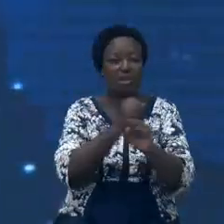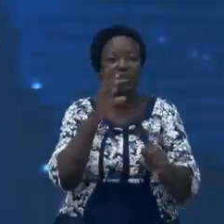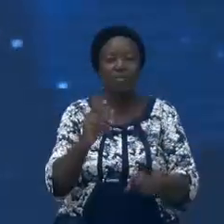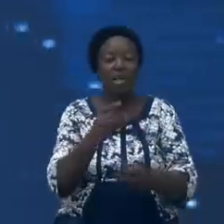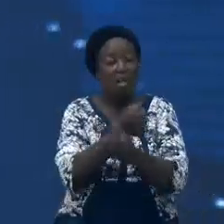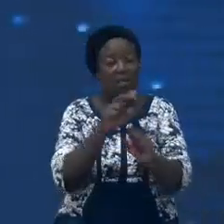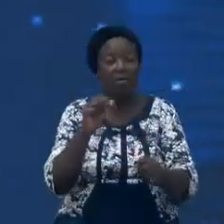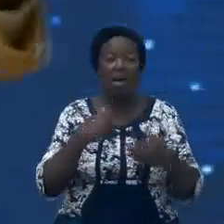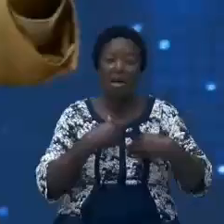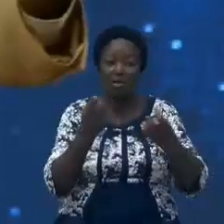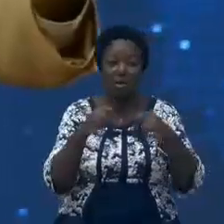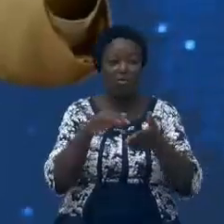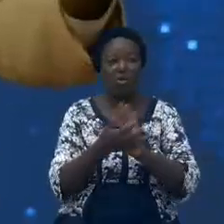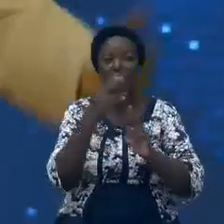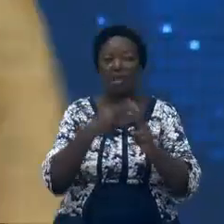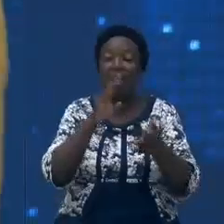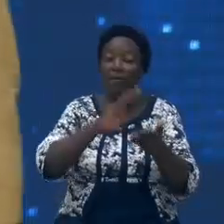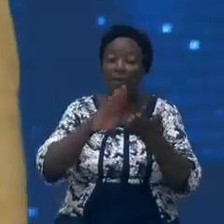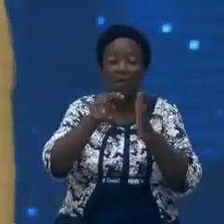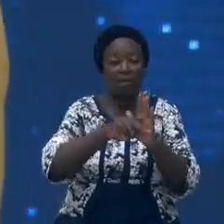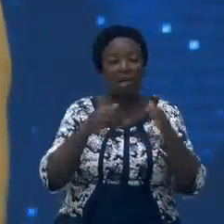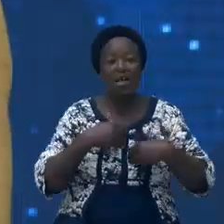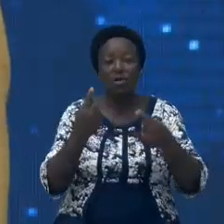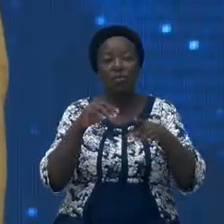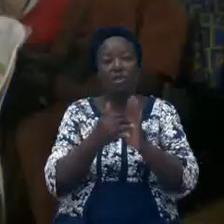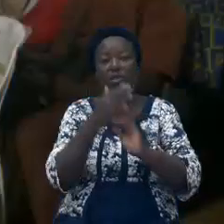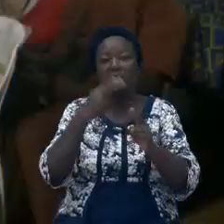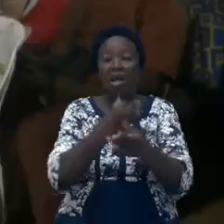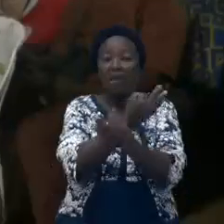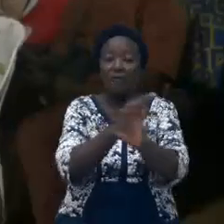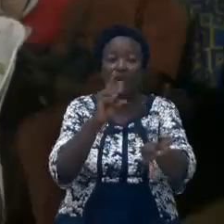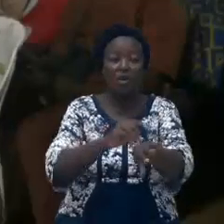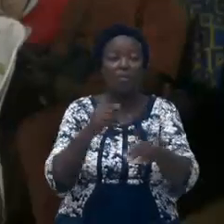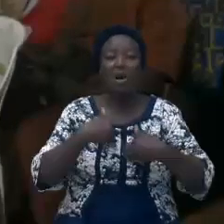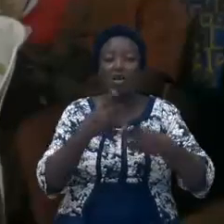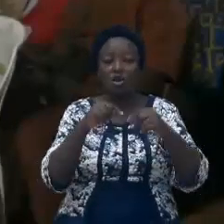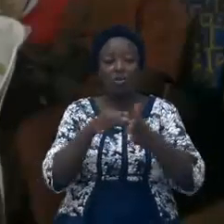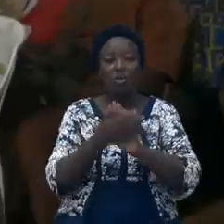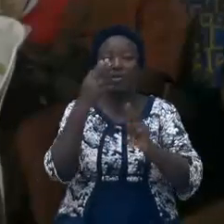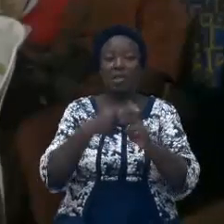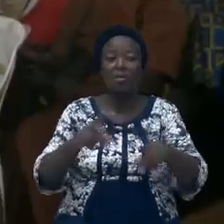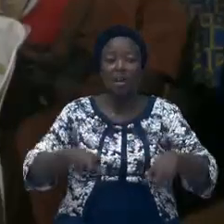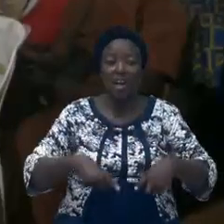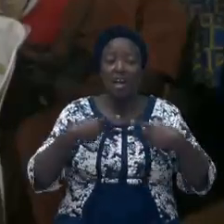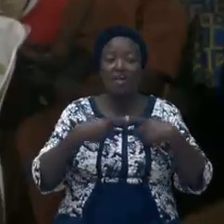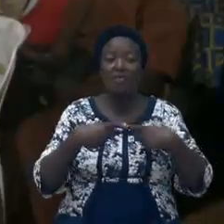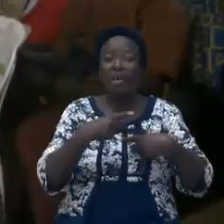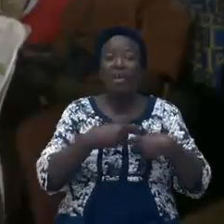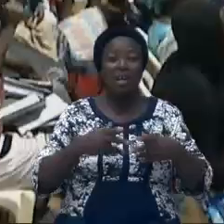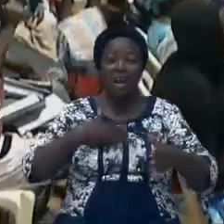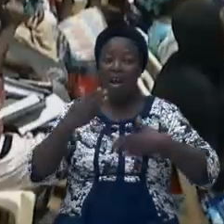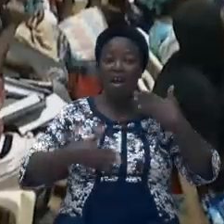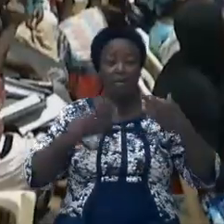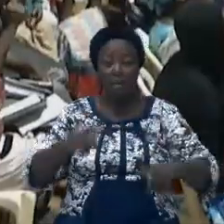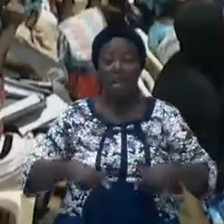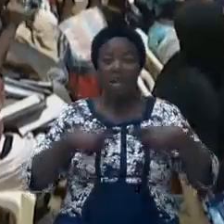of the Lord shall be saved. Salvation has come. Forgiveness has come. Freedom has